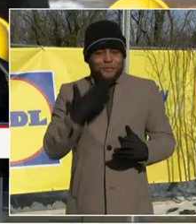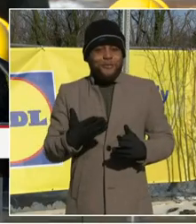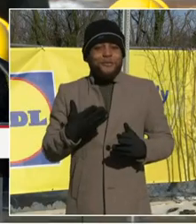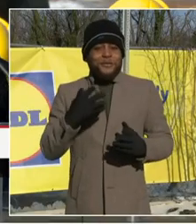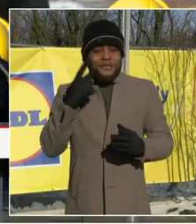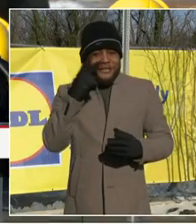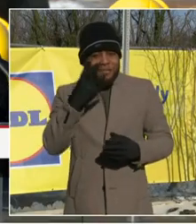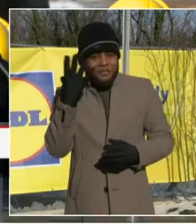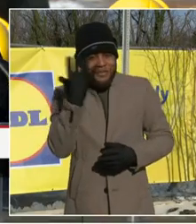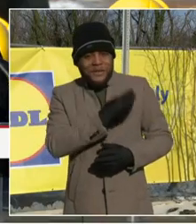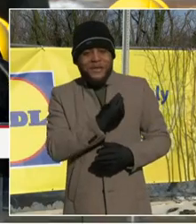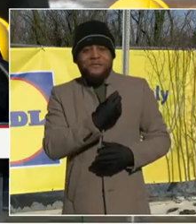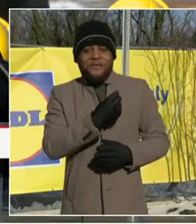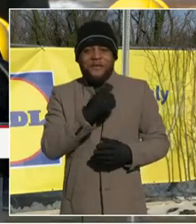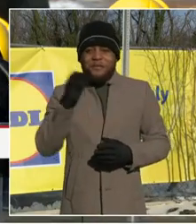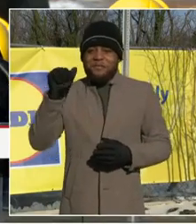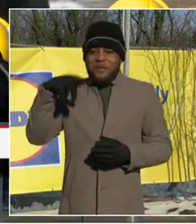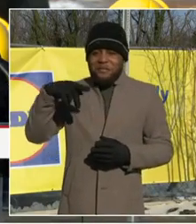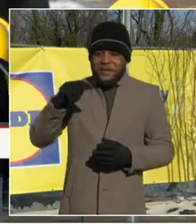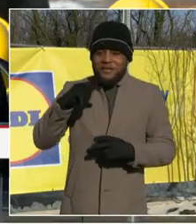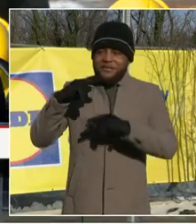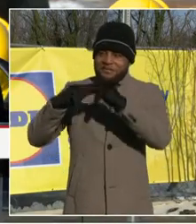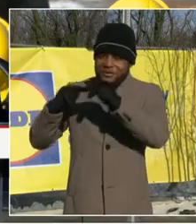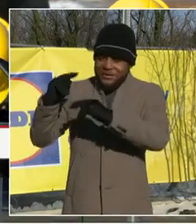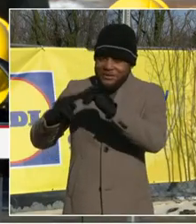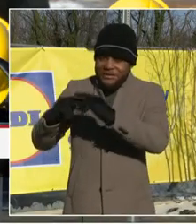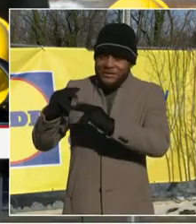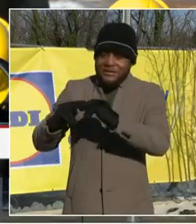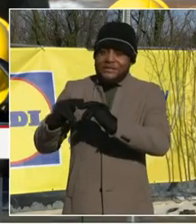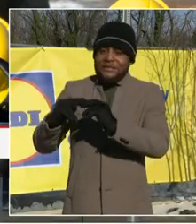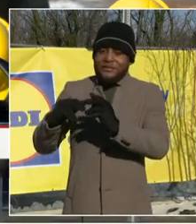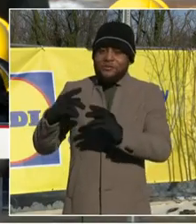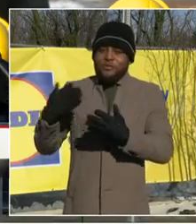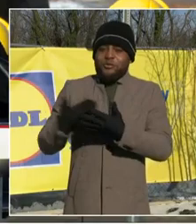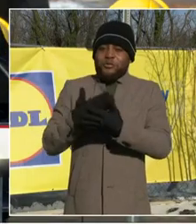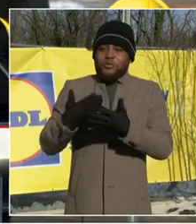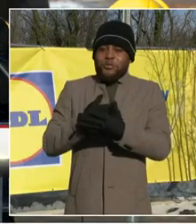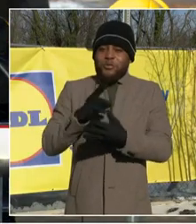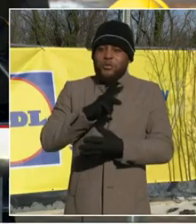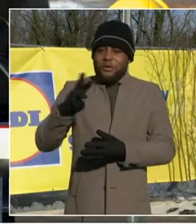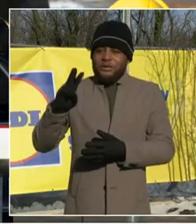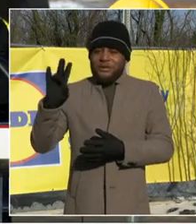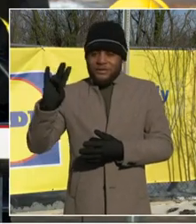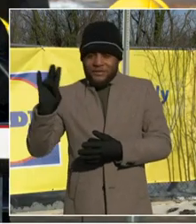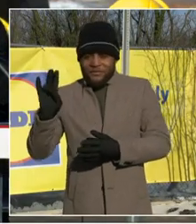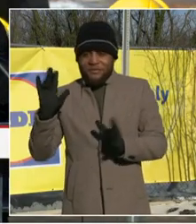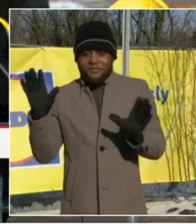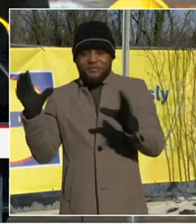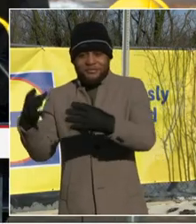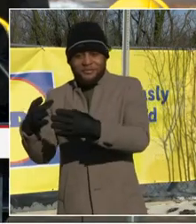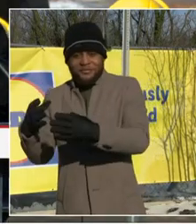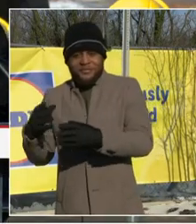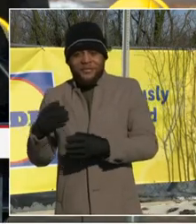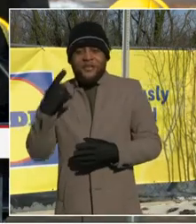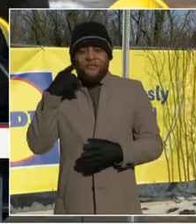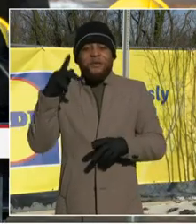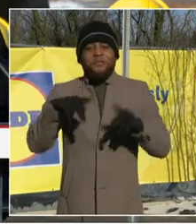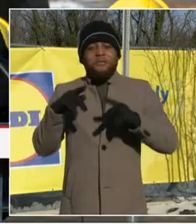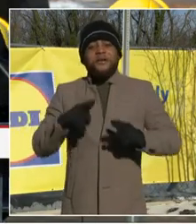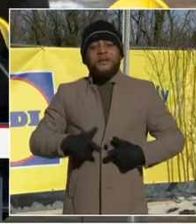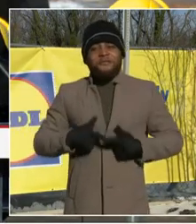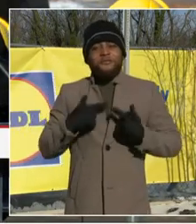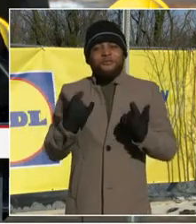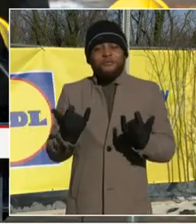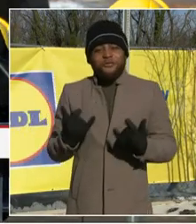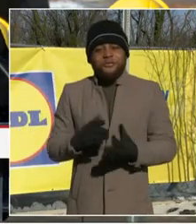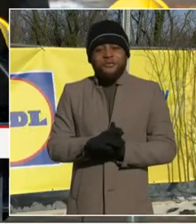beautiful apartment building that is a new Ward 7 home for its residents. In front of me,